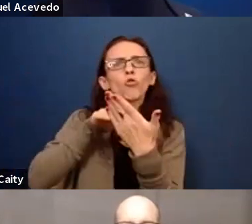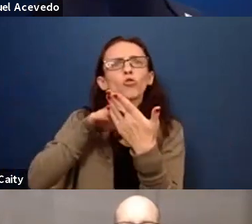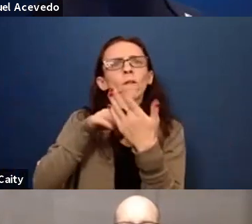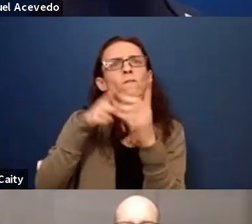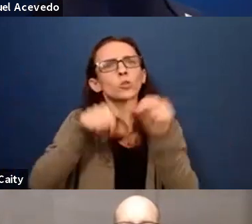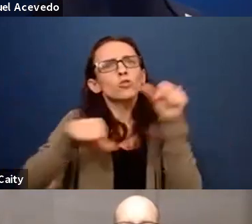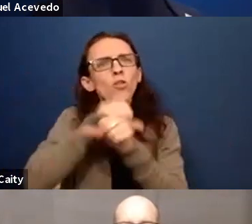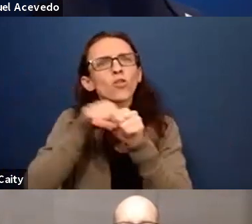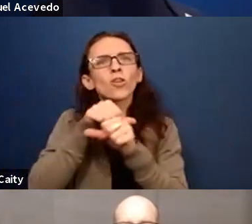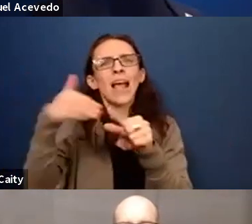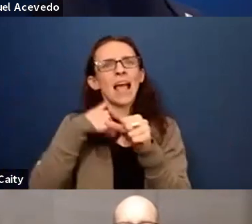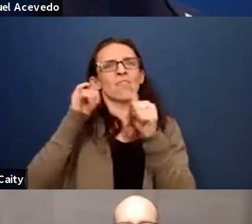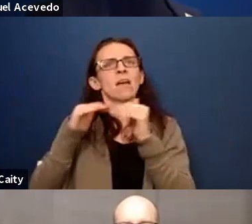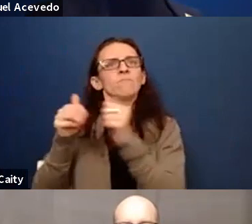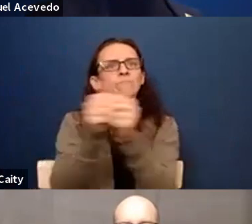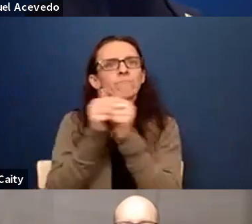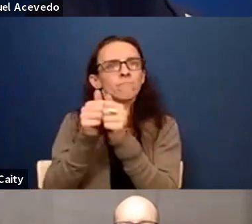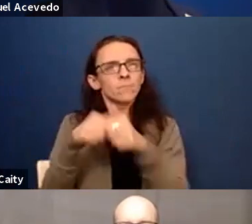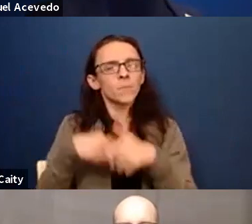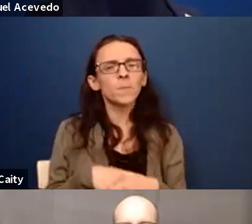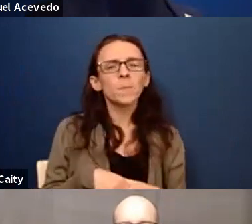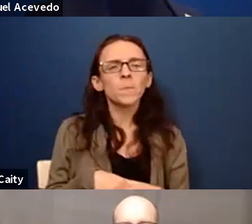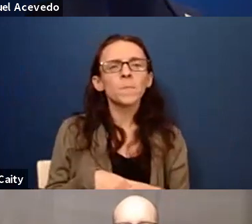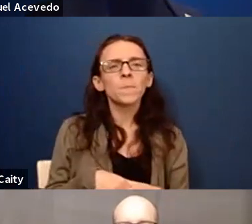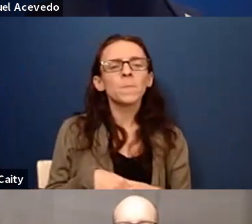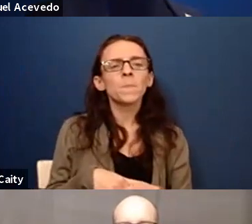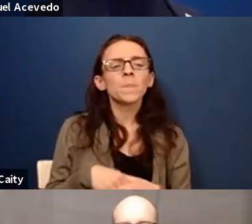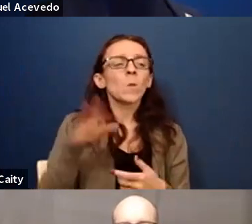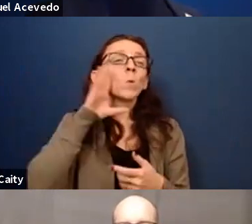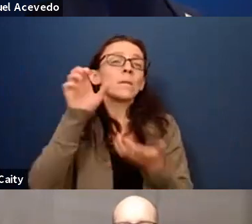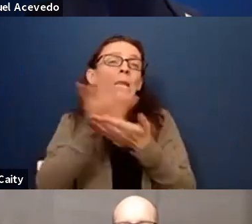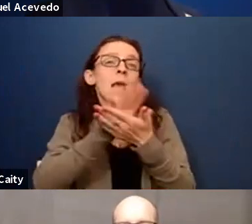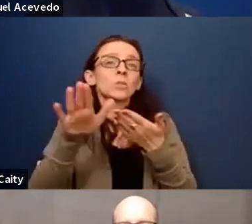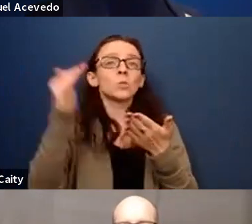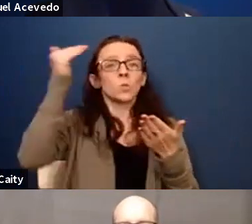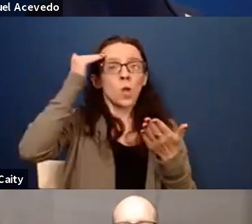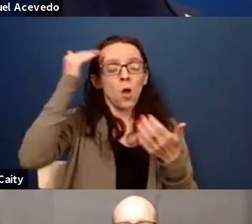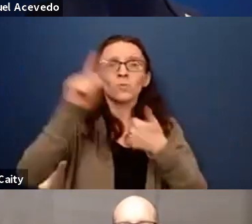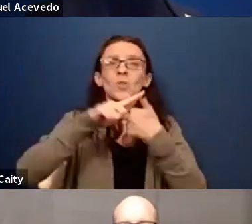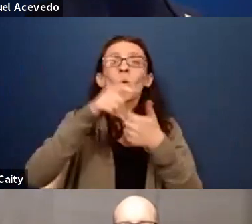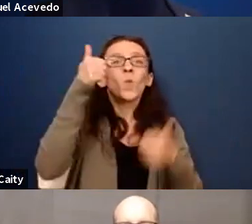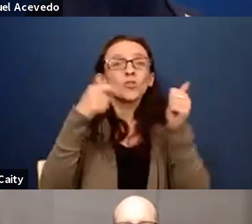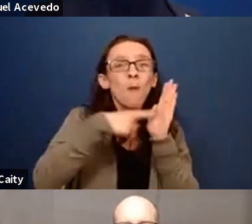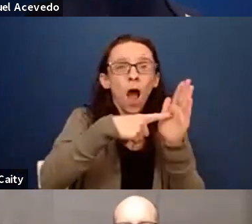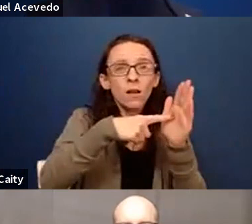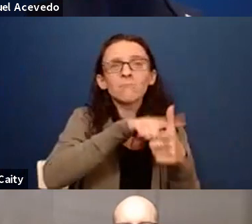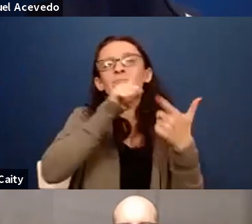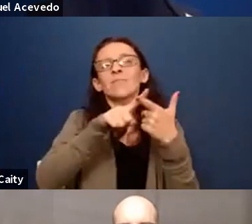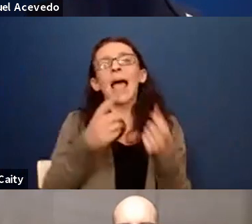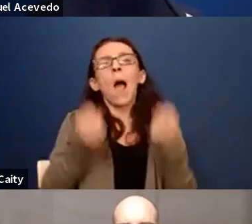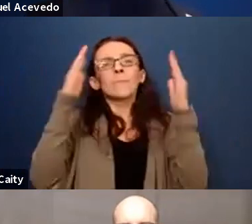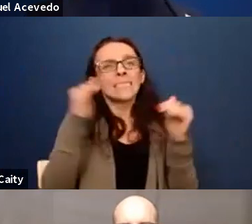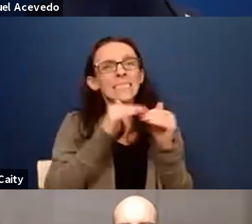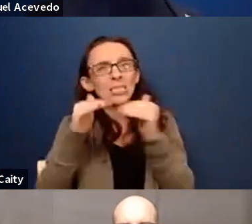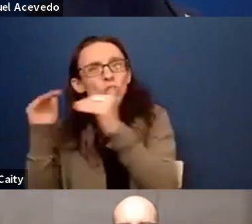be nice to know what model, how many tiers it would